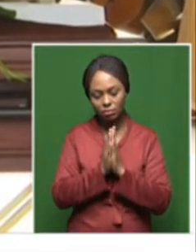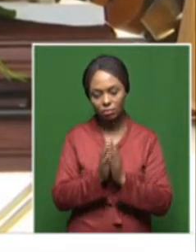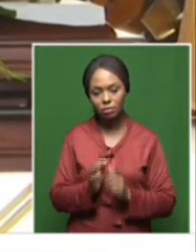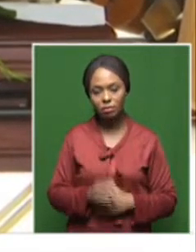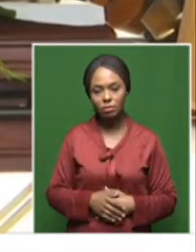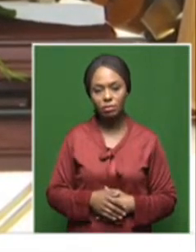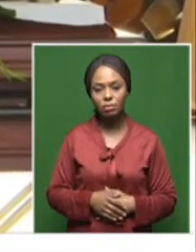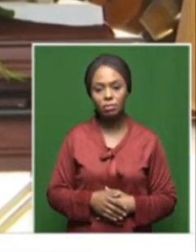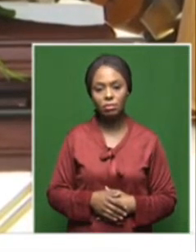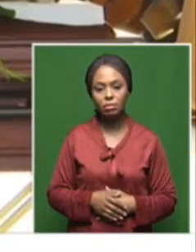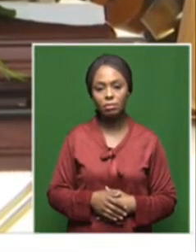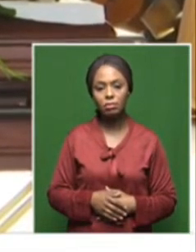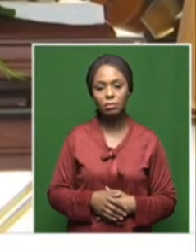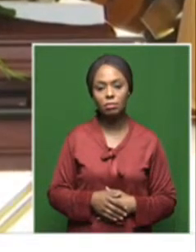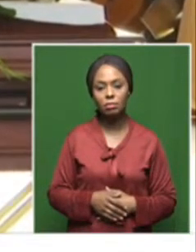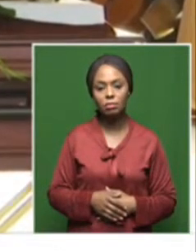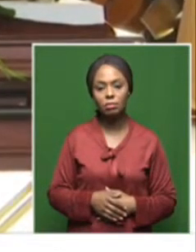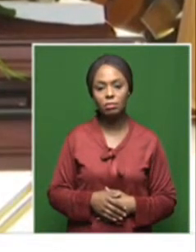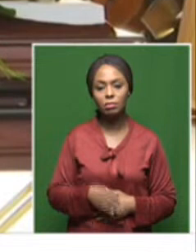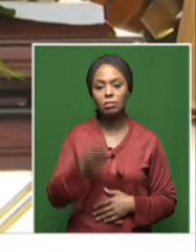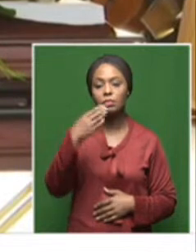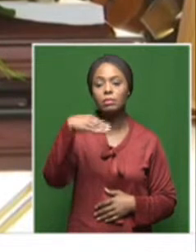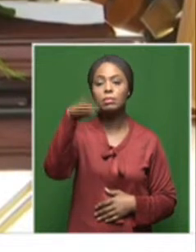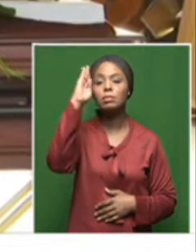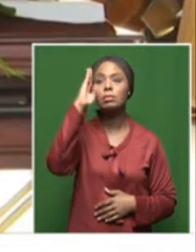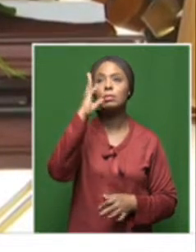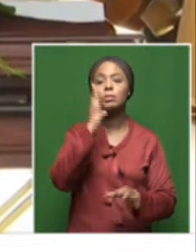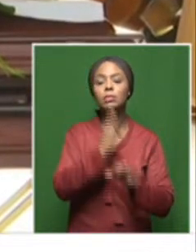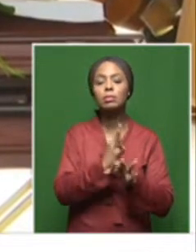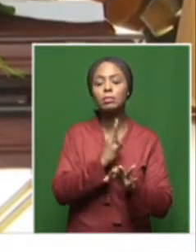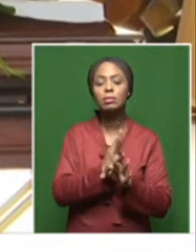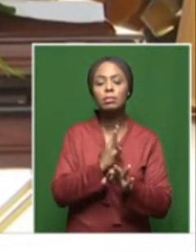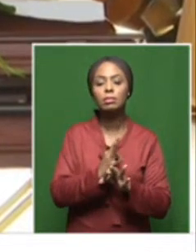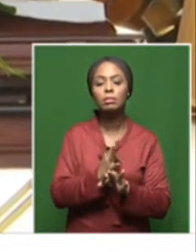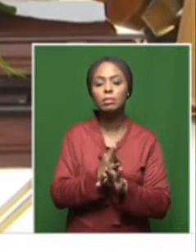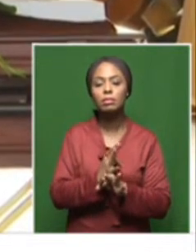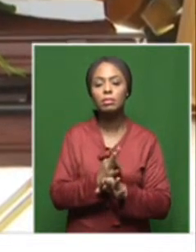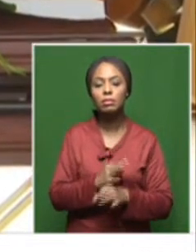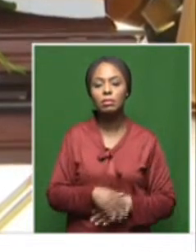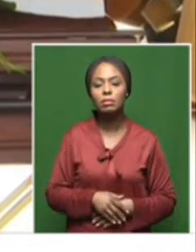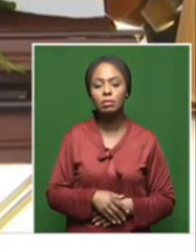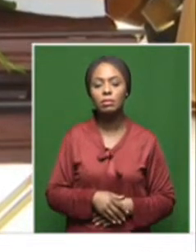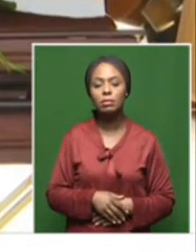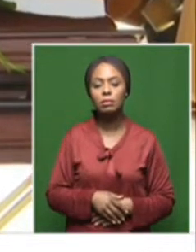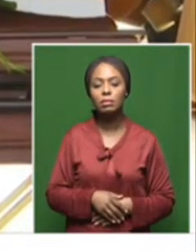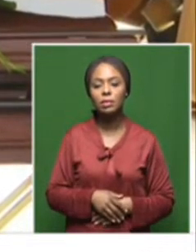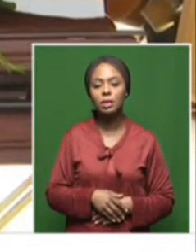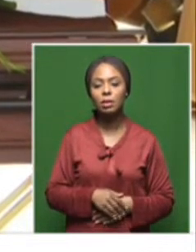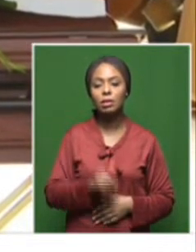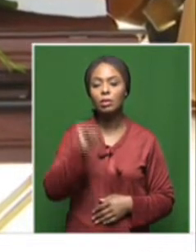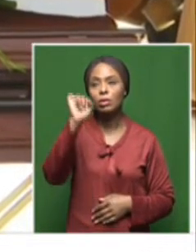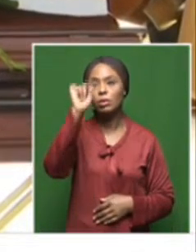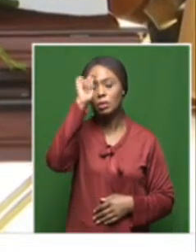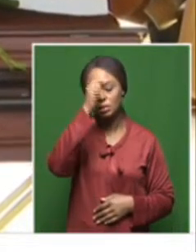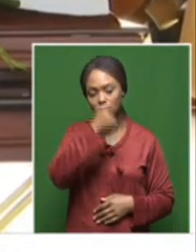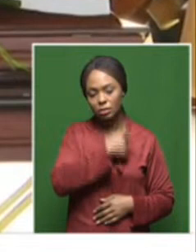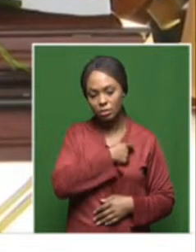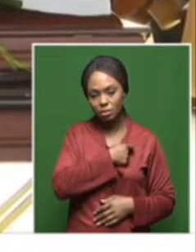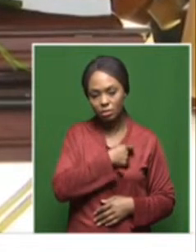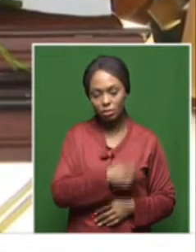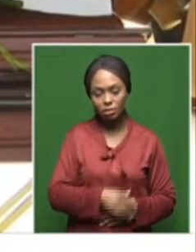Almighty God and Father, it is our certain faith that your Son died on the cross, was raised from the